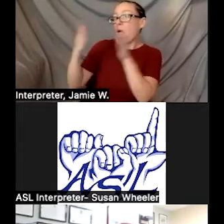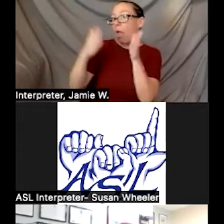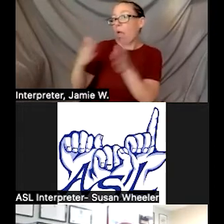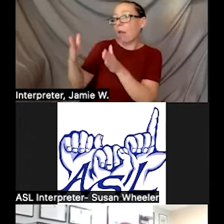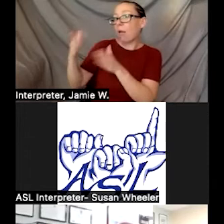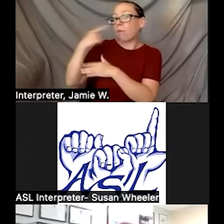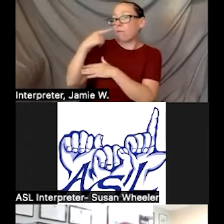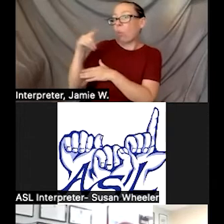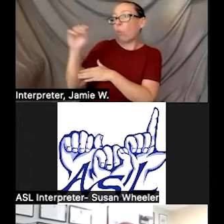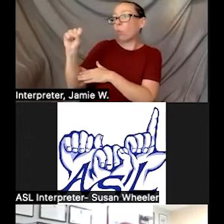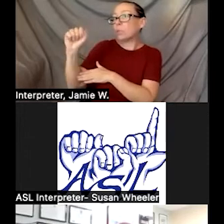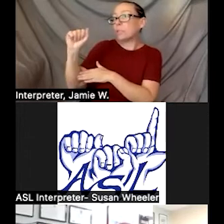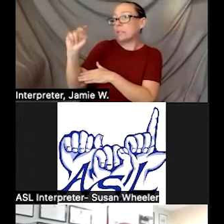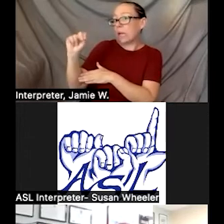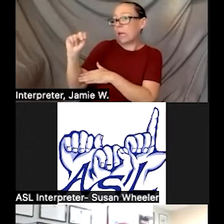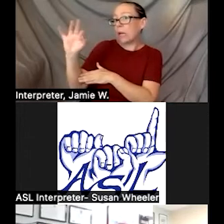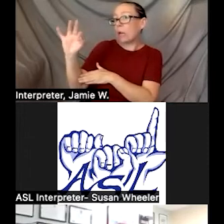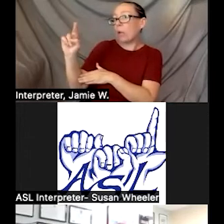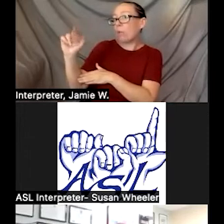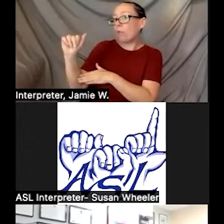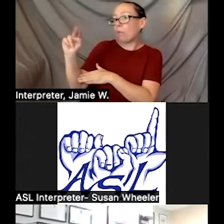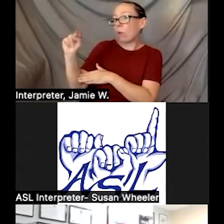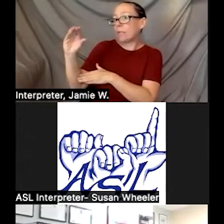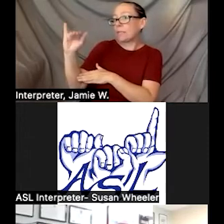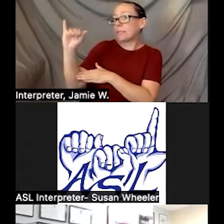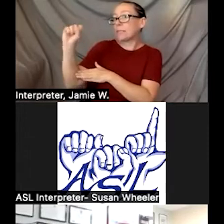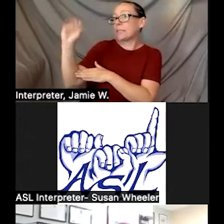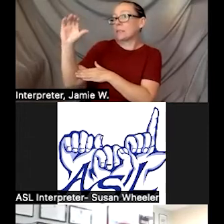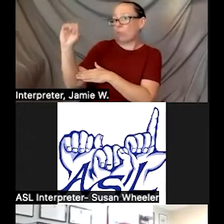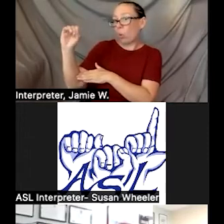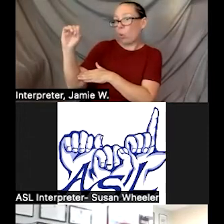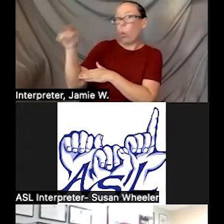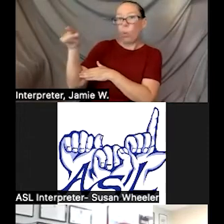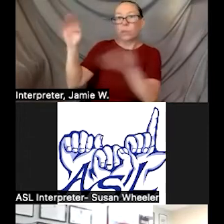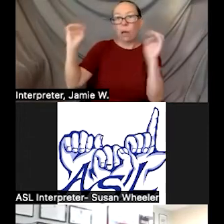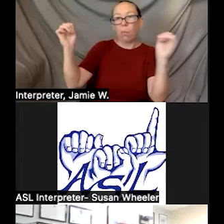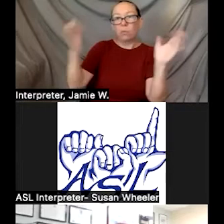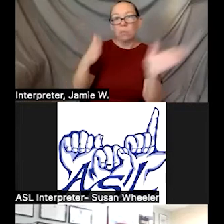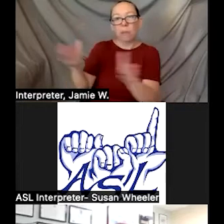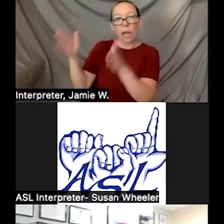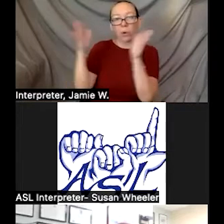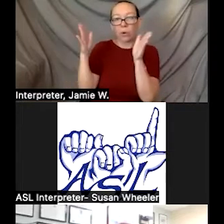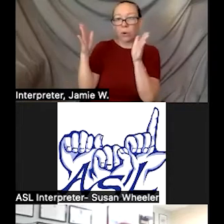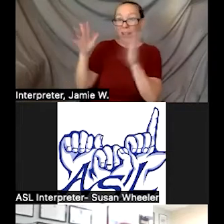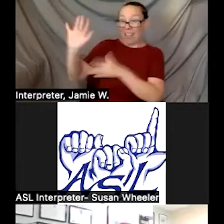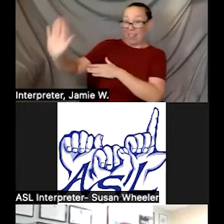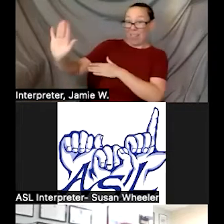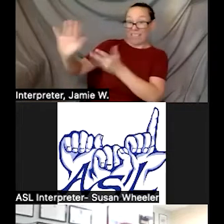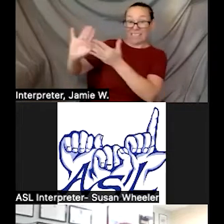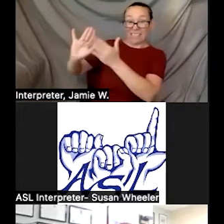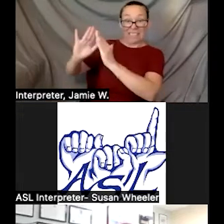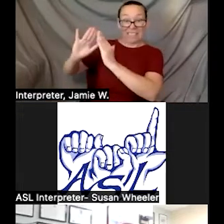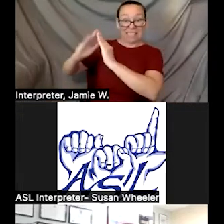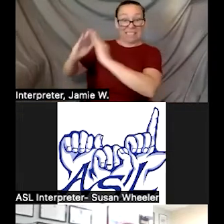local incident they had where they had the shooting downtown. Well, one of the local areas that they had to